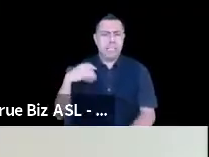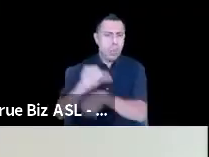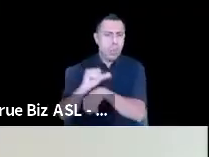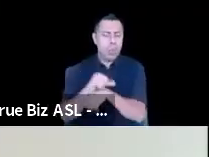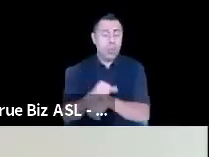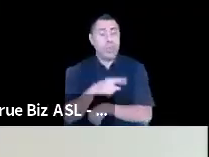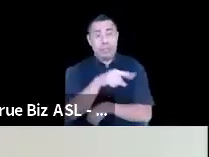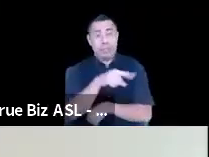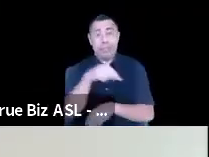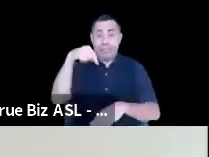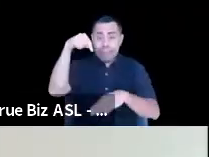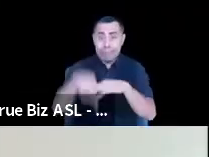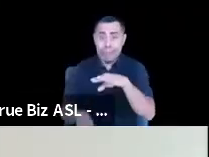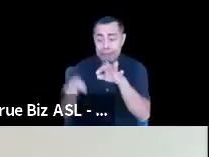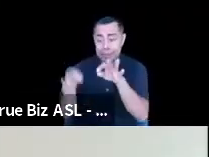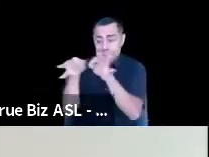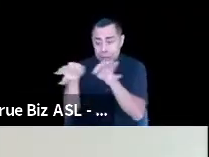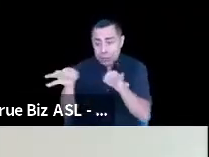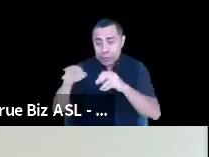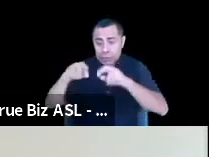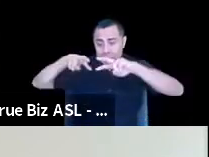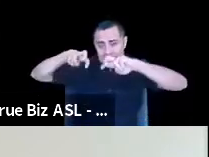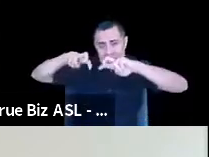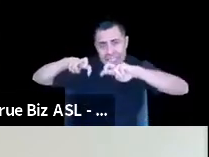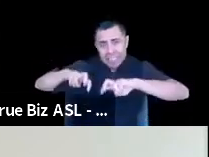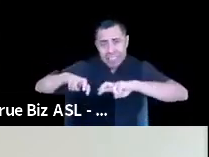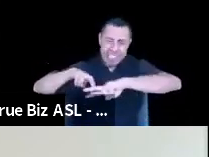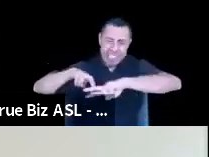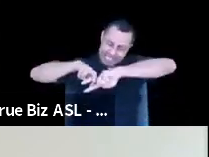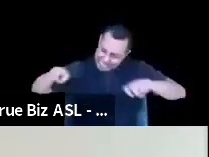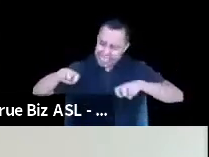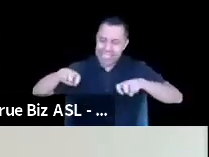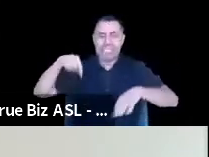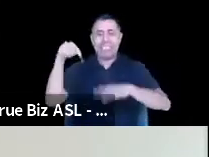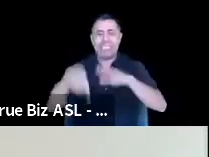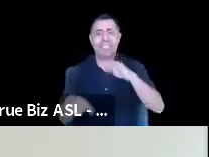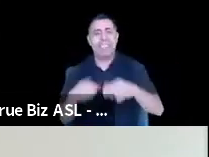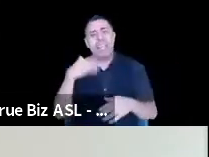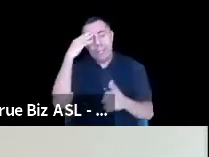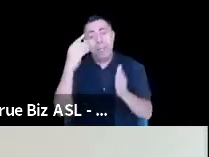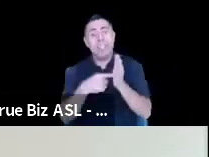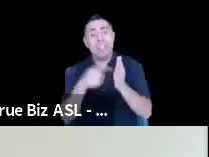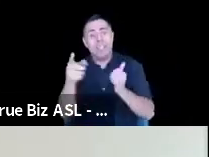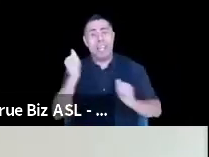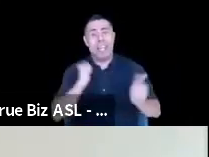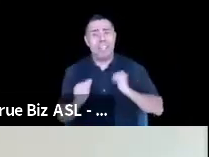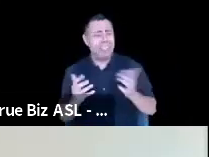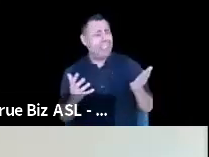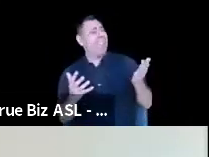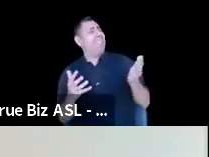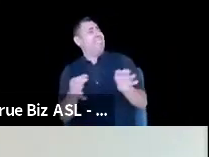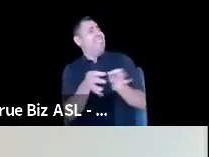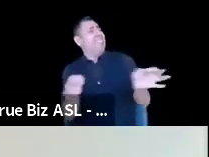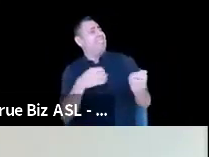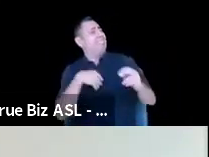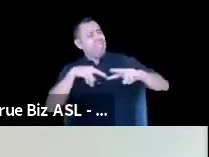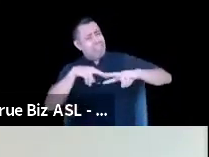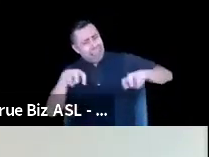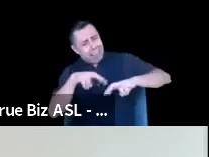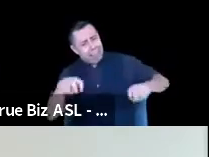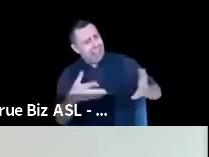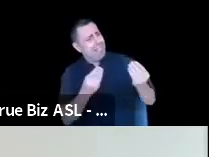deep text analysis. Sometimes I know some actors like, oh my God, so much text analysis. And